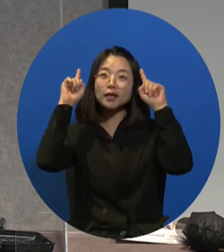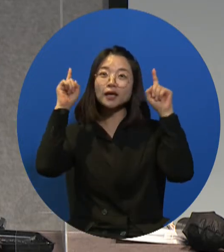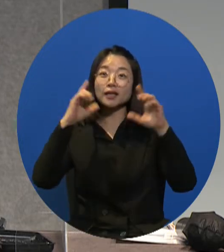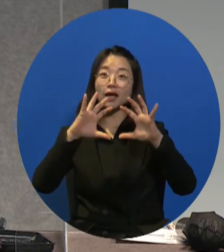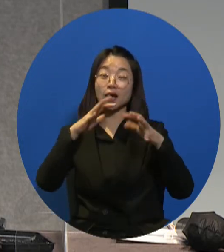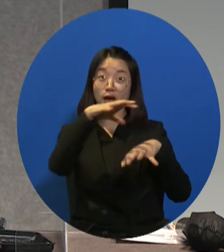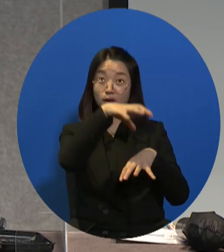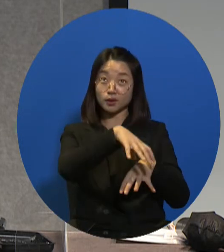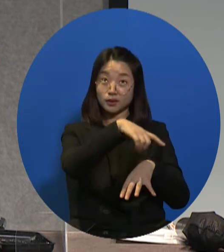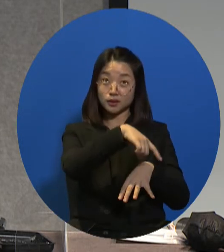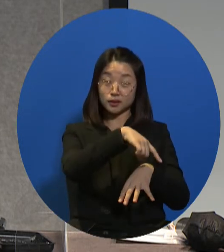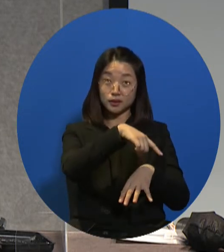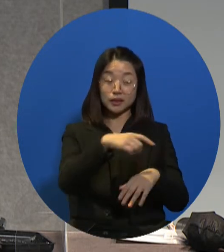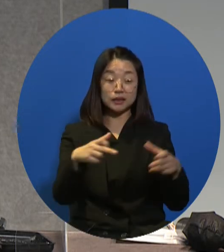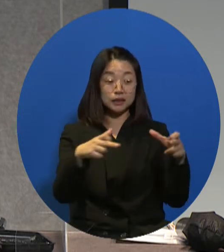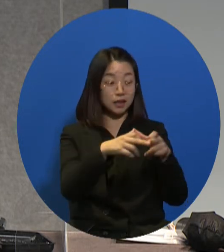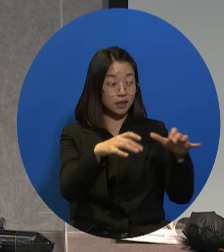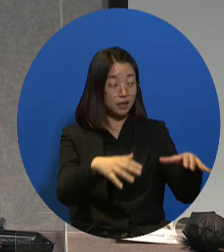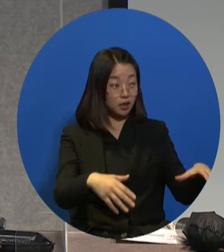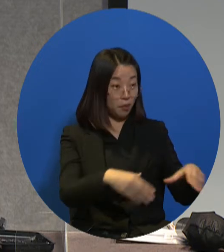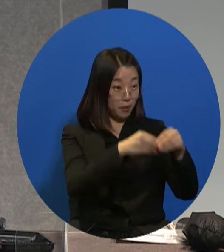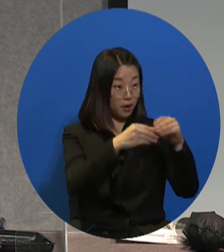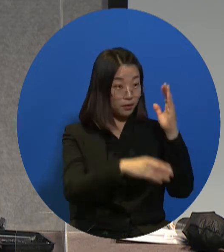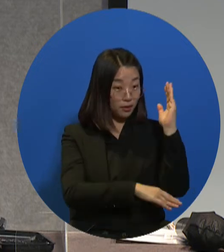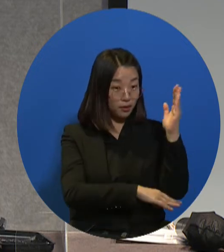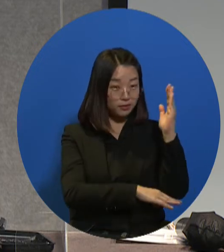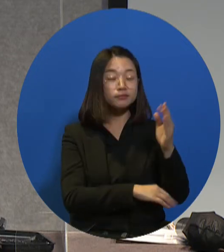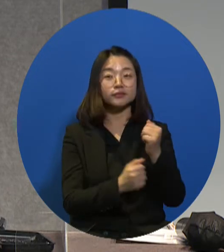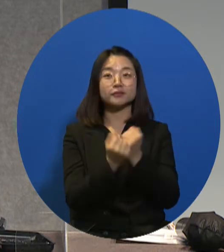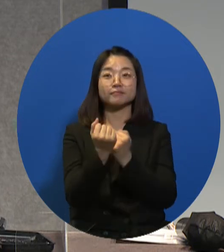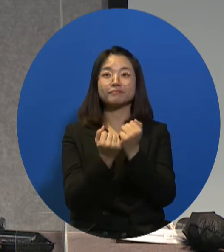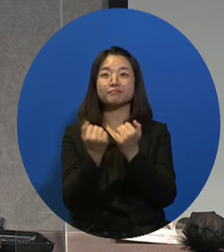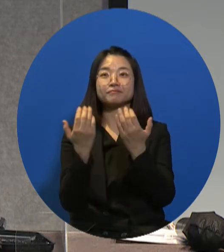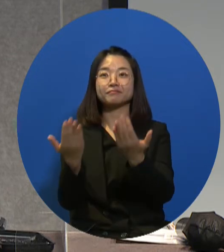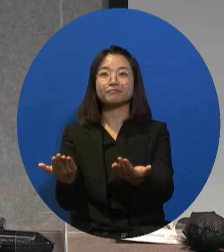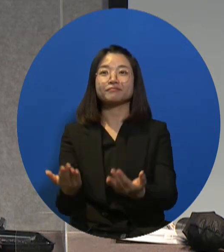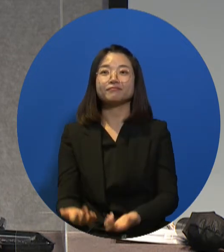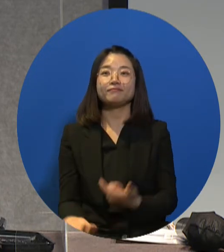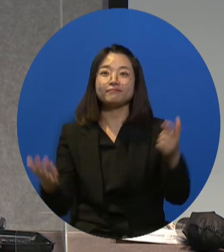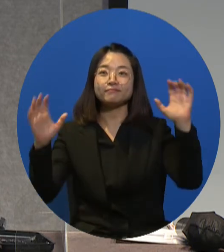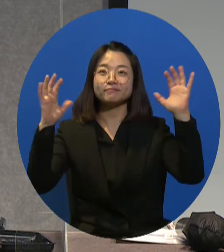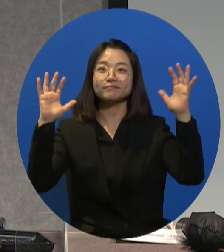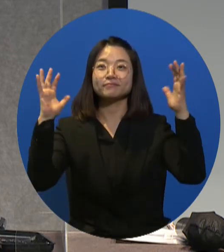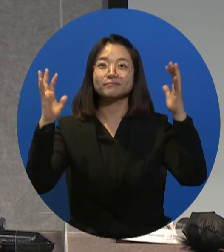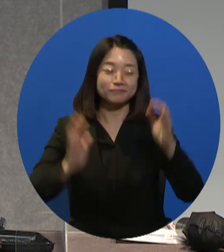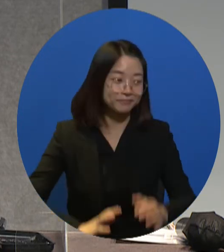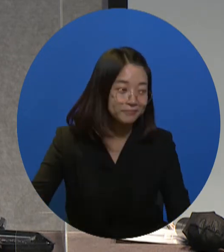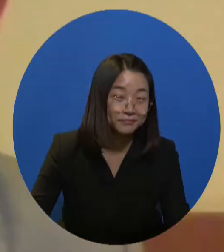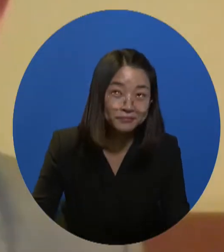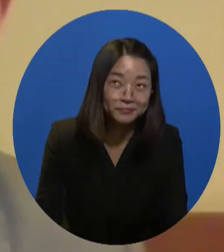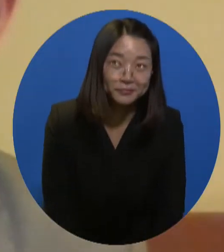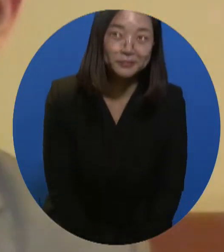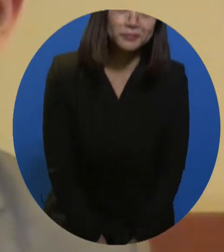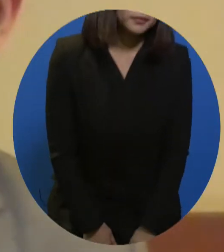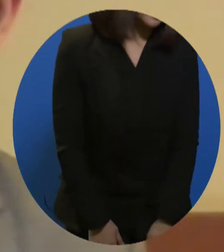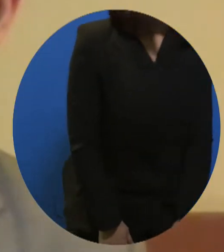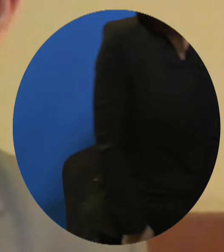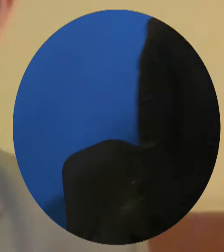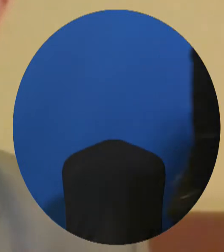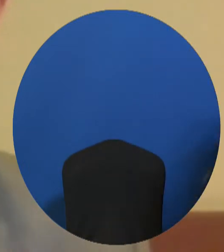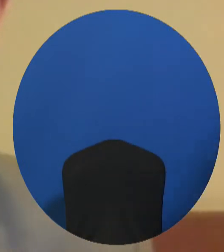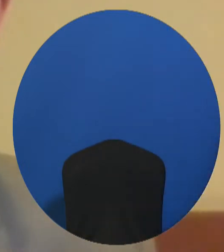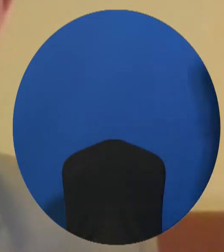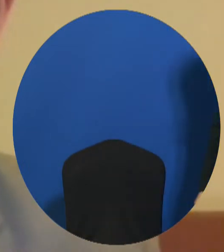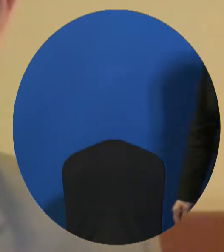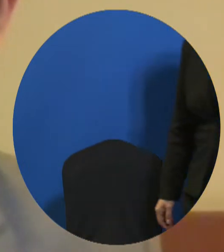Slovakia, which will be presented by Stephen Allen from Validity Foundation. Please welcome him with a big round of applause.